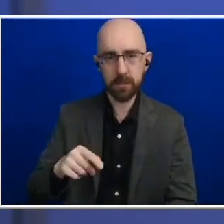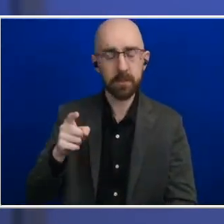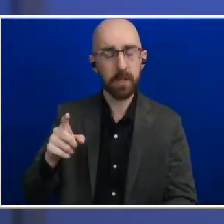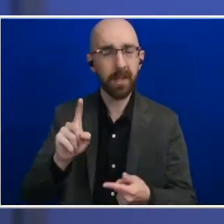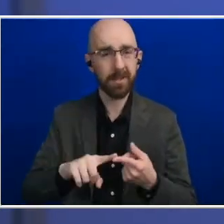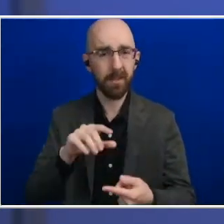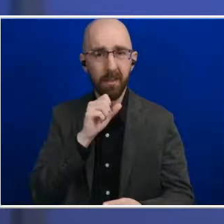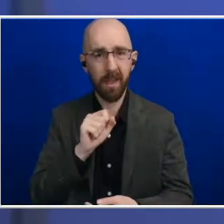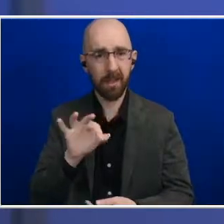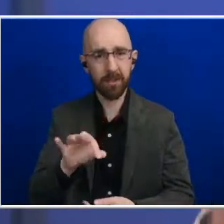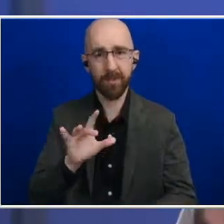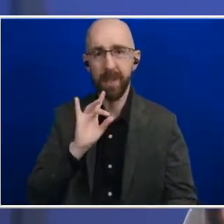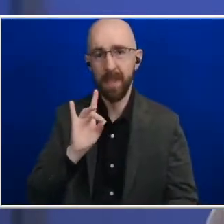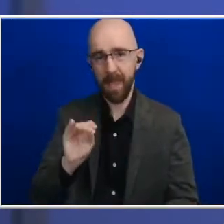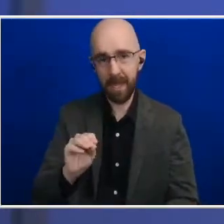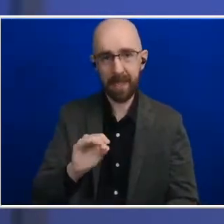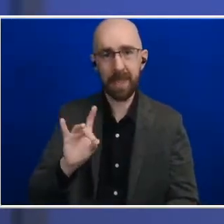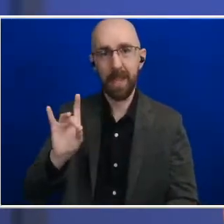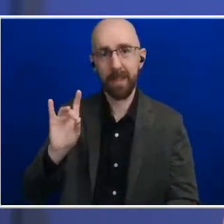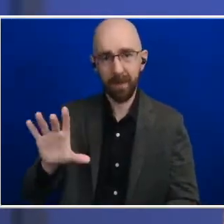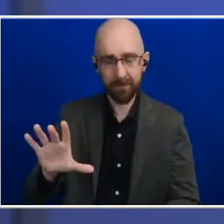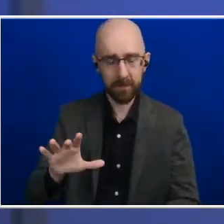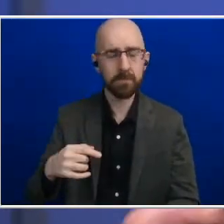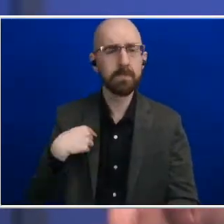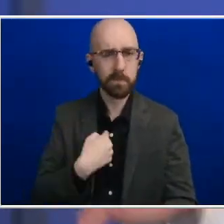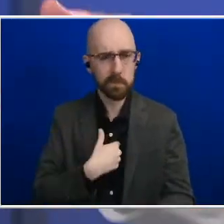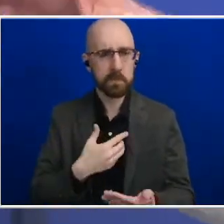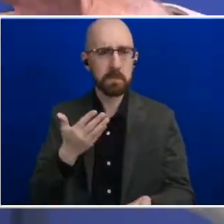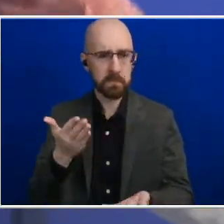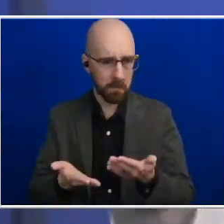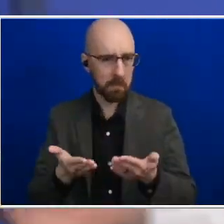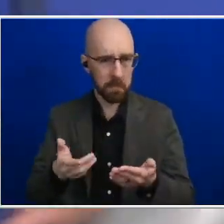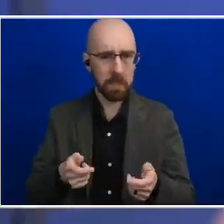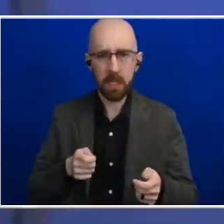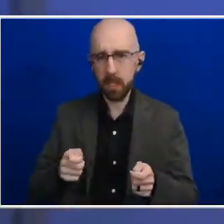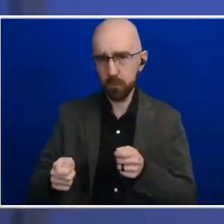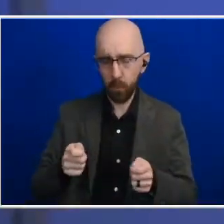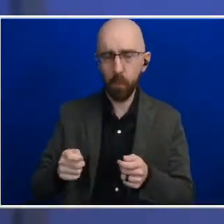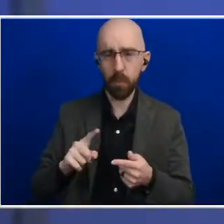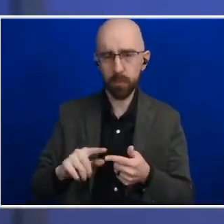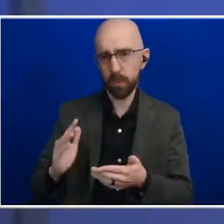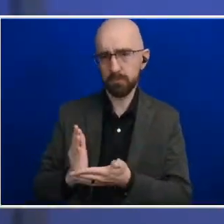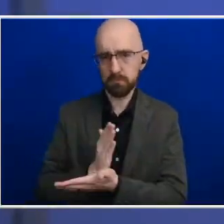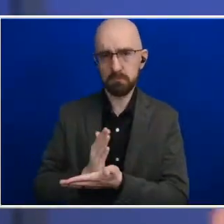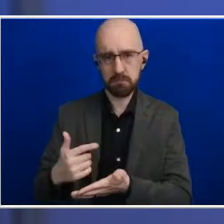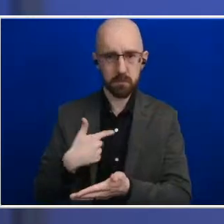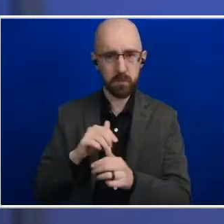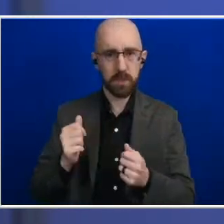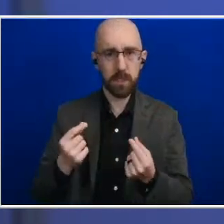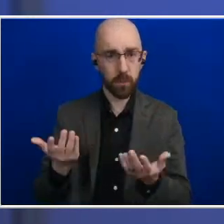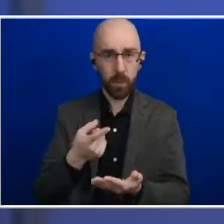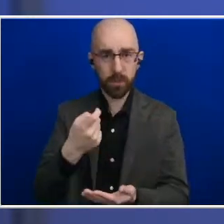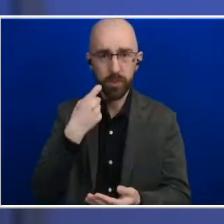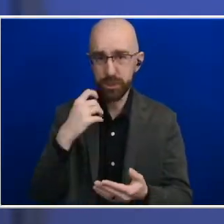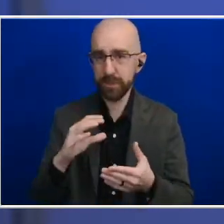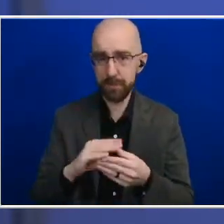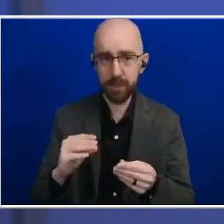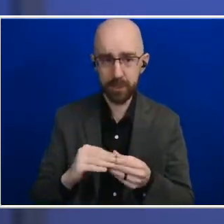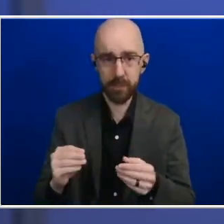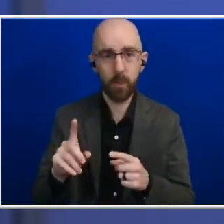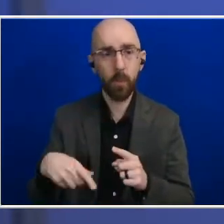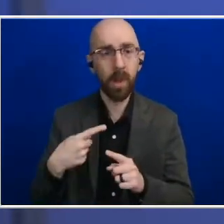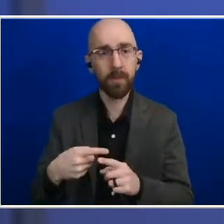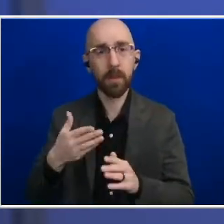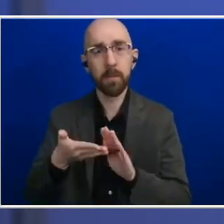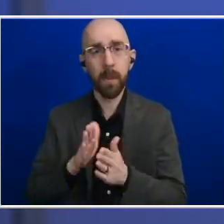80 or 85, we're probably in control to the degree that we can do what you just said. All right. Once you start getting into your 90s or get